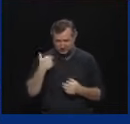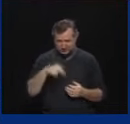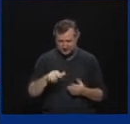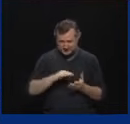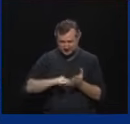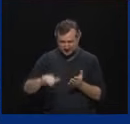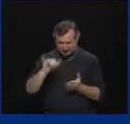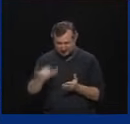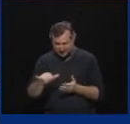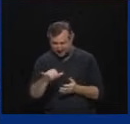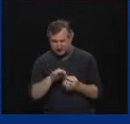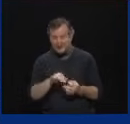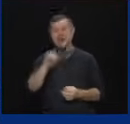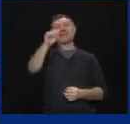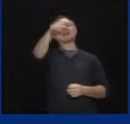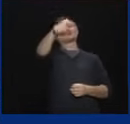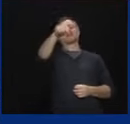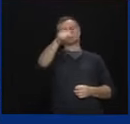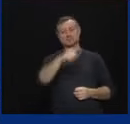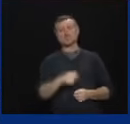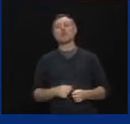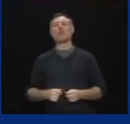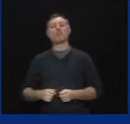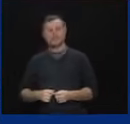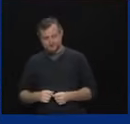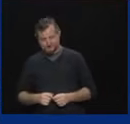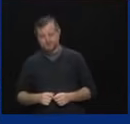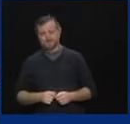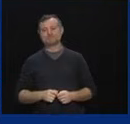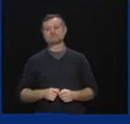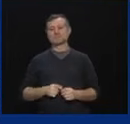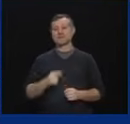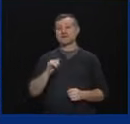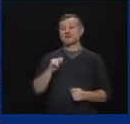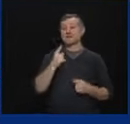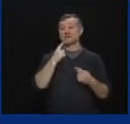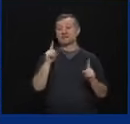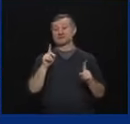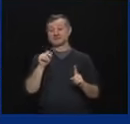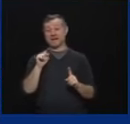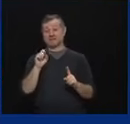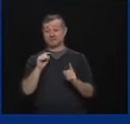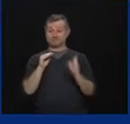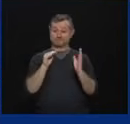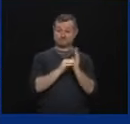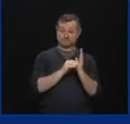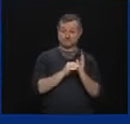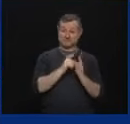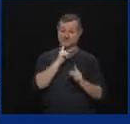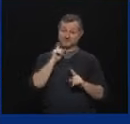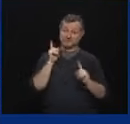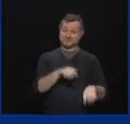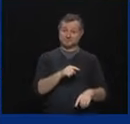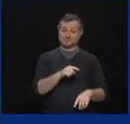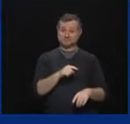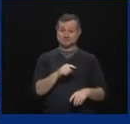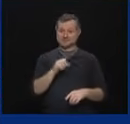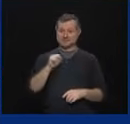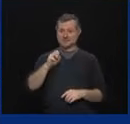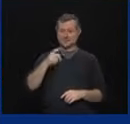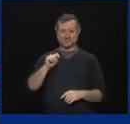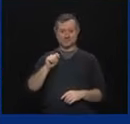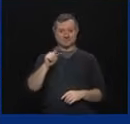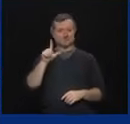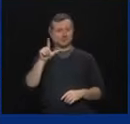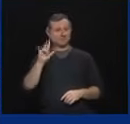to? Yes, correct. Well, the effective date of the order for the vaccinations is September 27th.